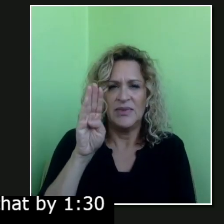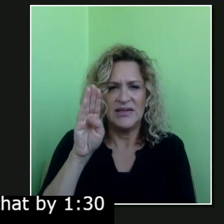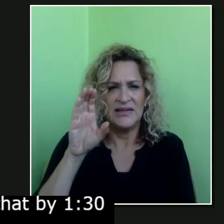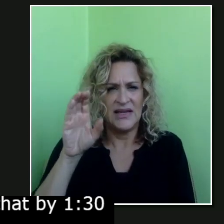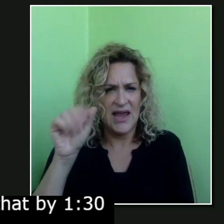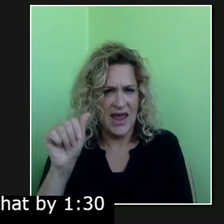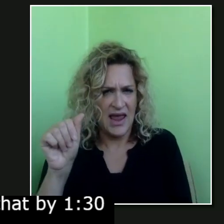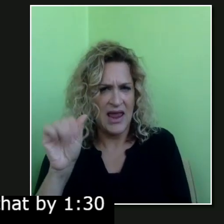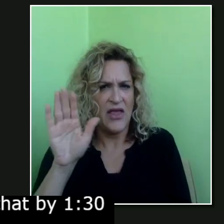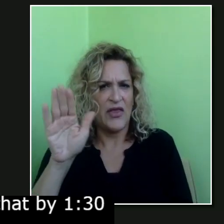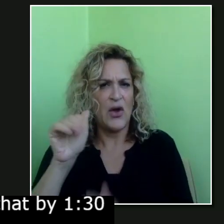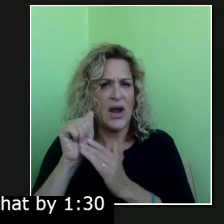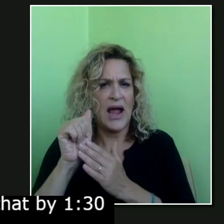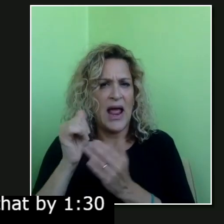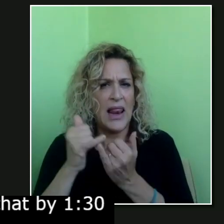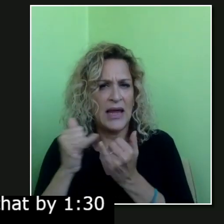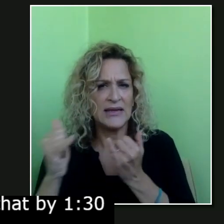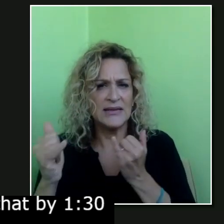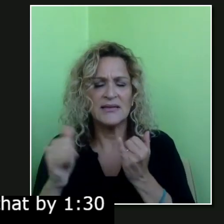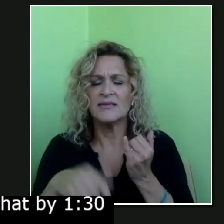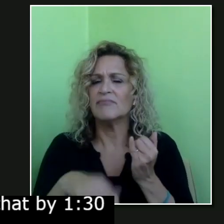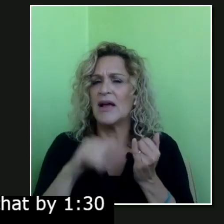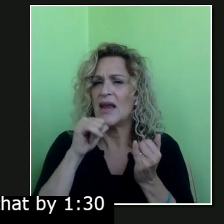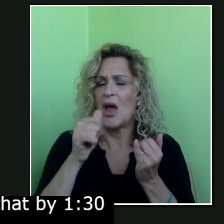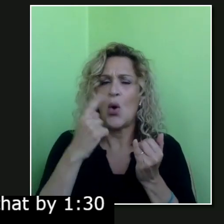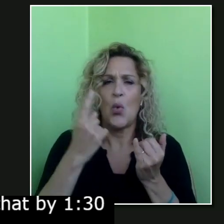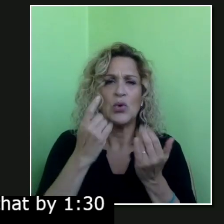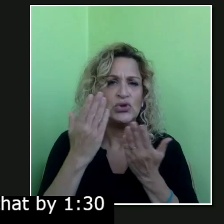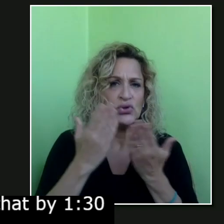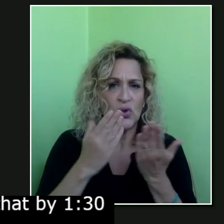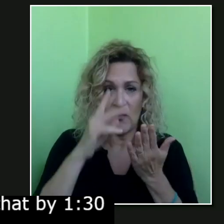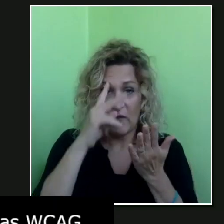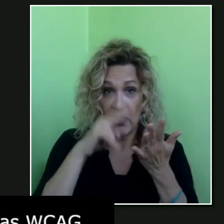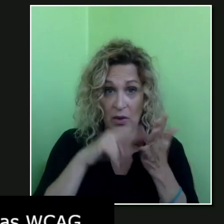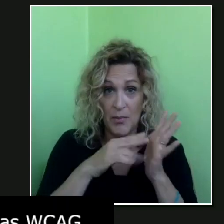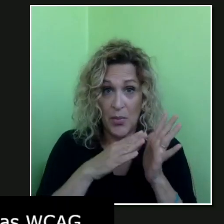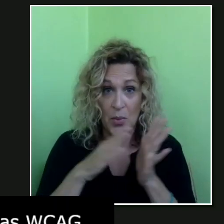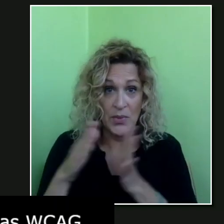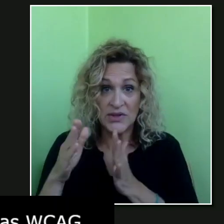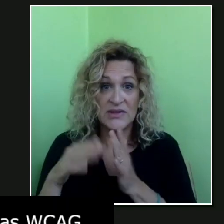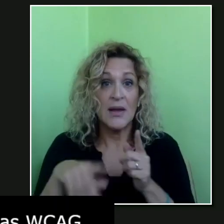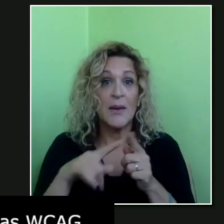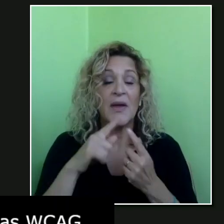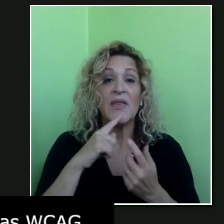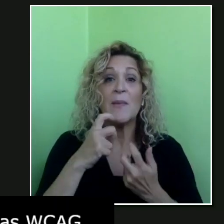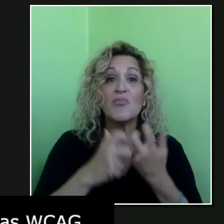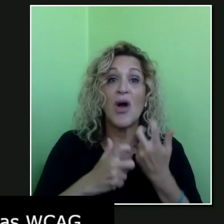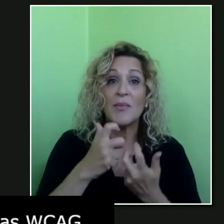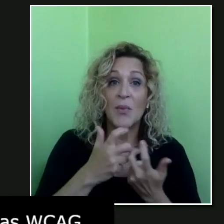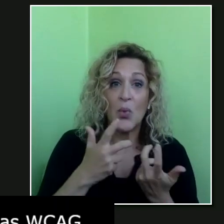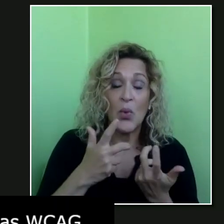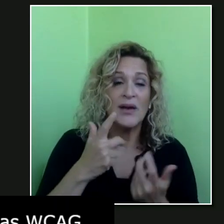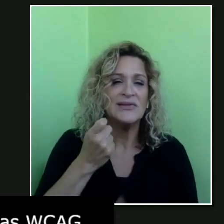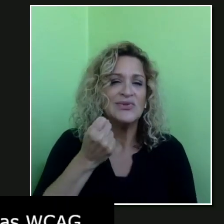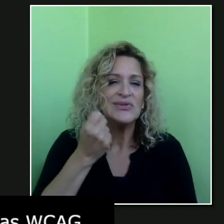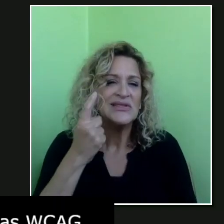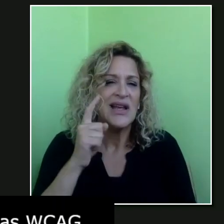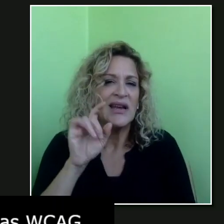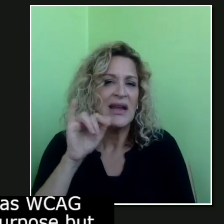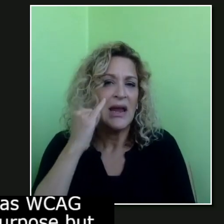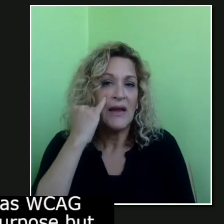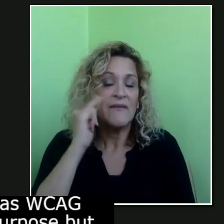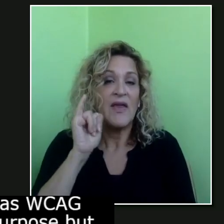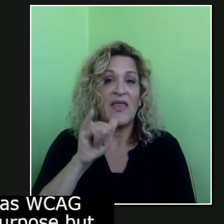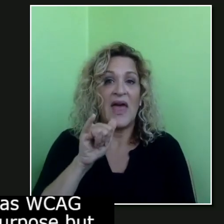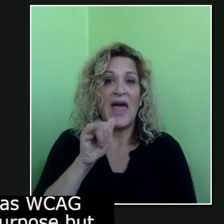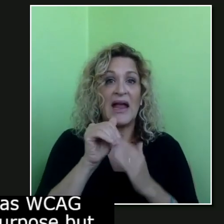not always serve the purpose. But the problem lies in the understanding that if these